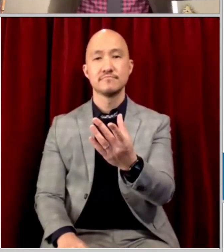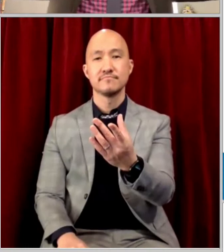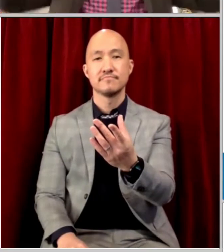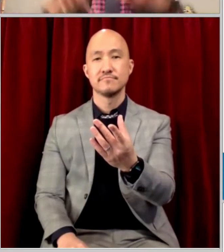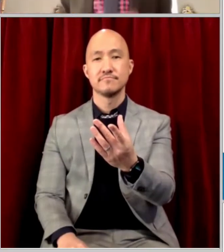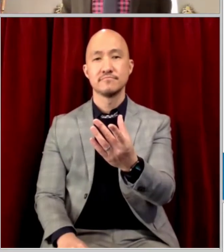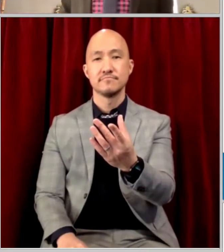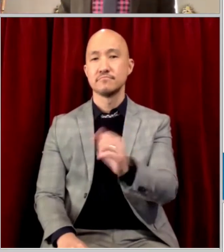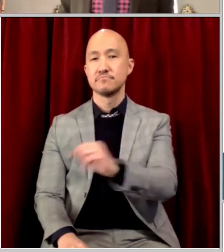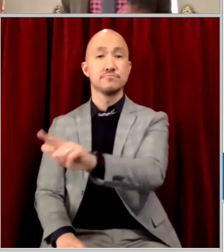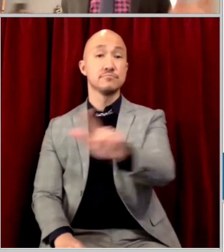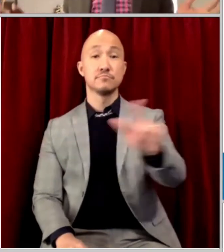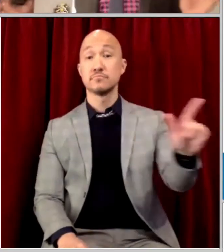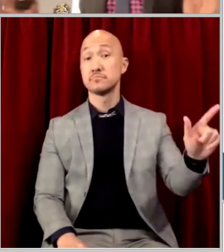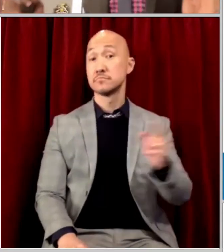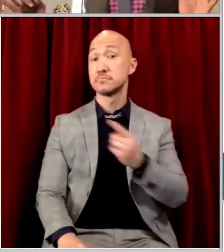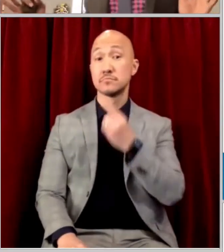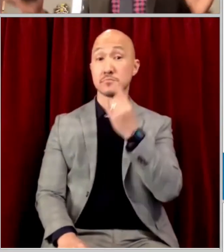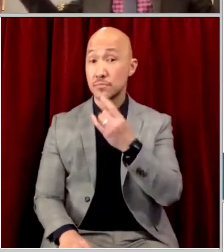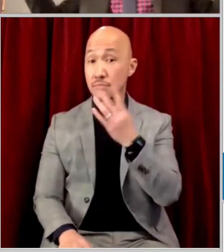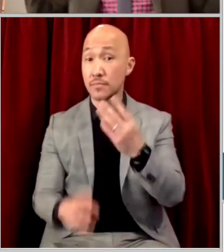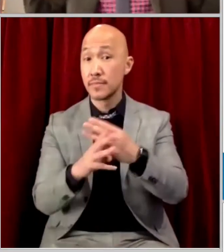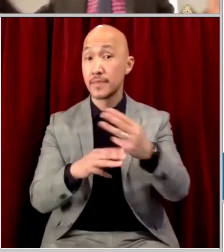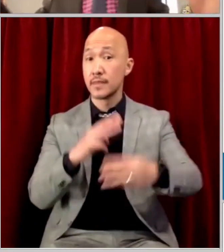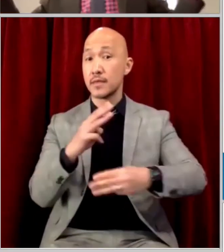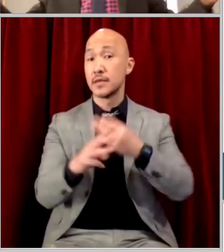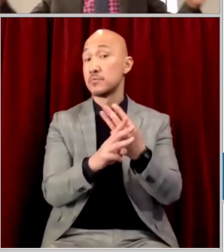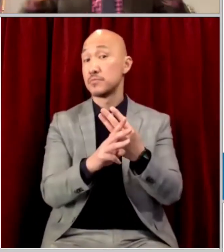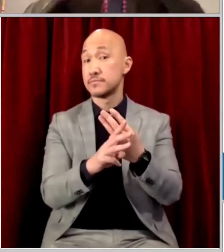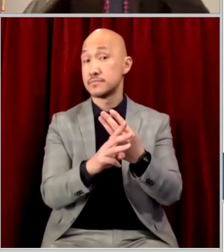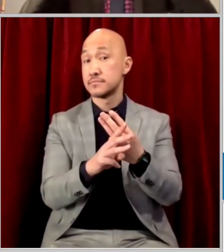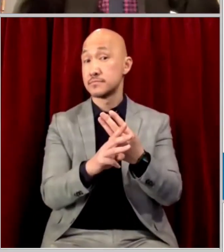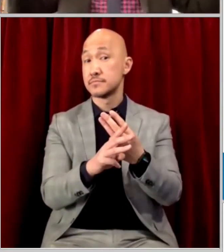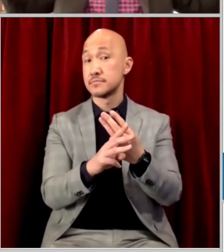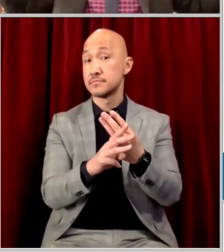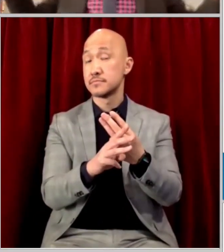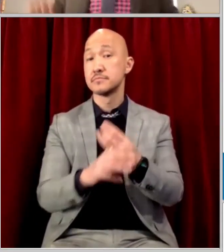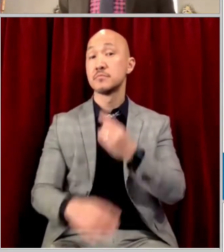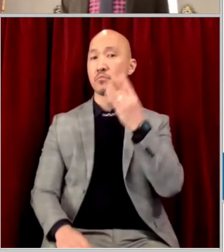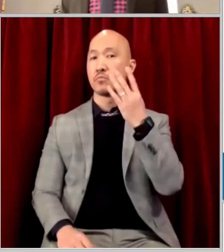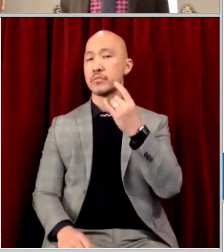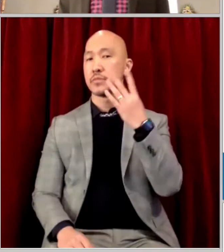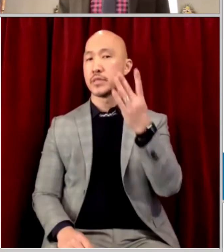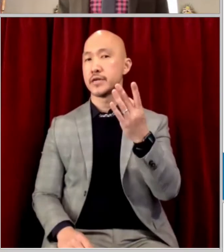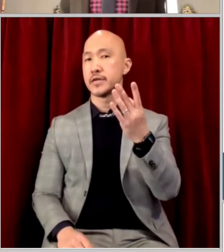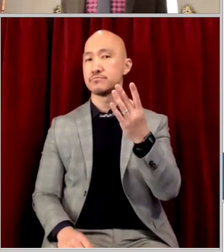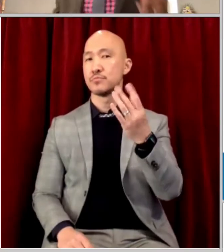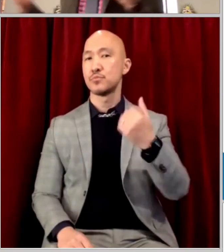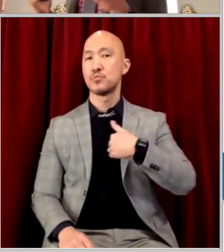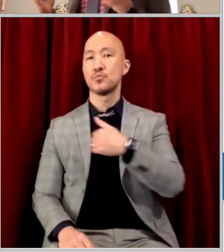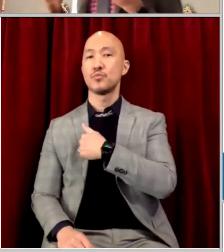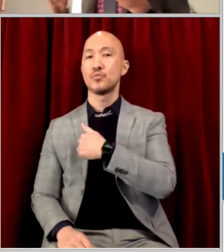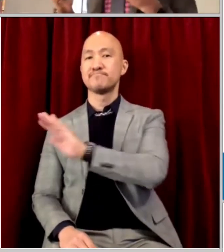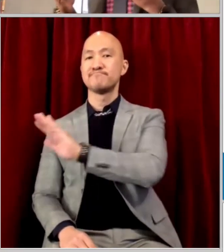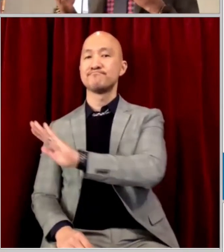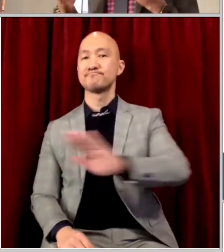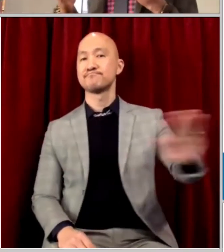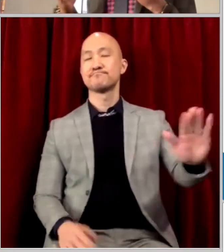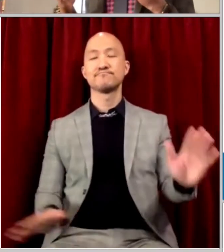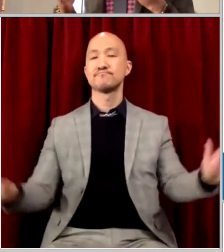you are the light of the world. What does that mean? That means as light, I dispel the darkness around me. I don't call it